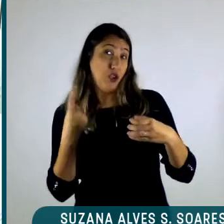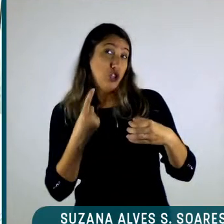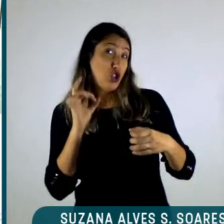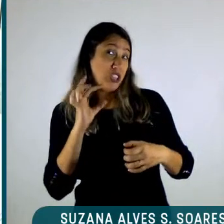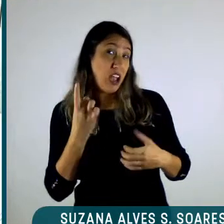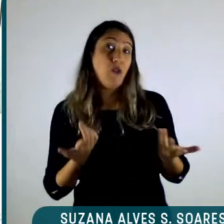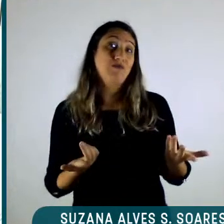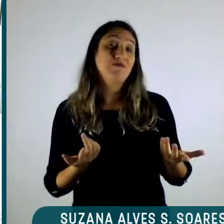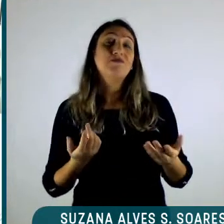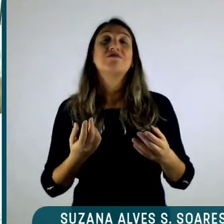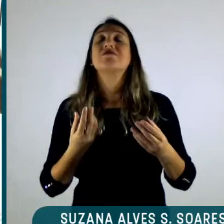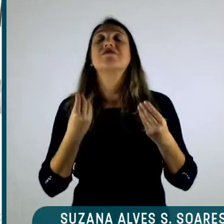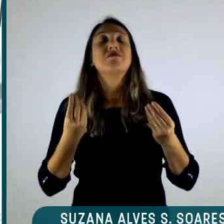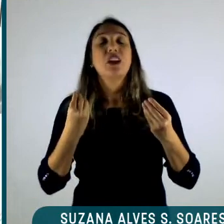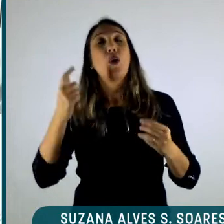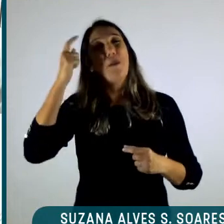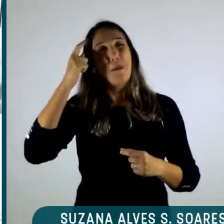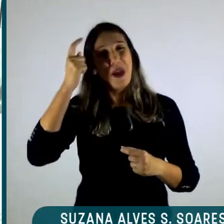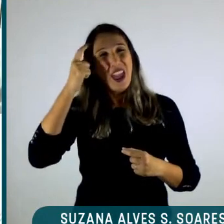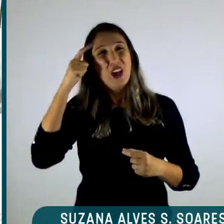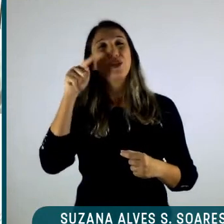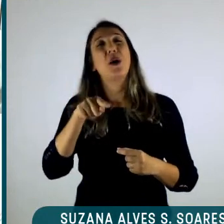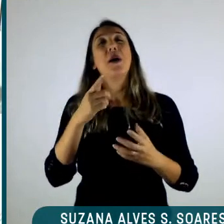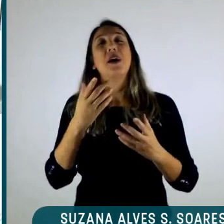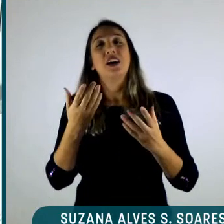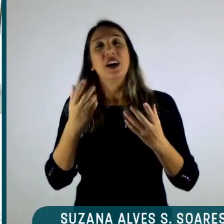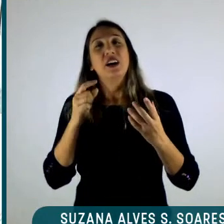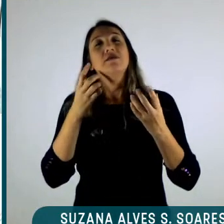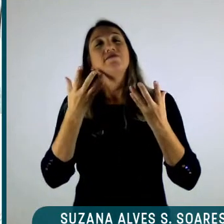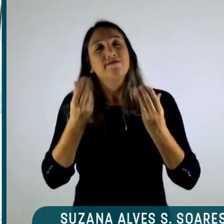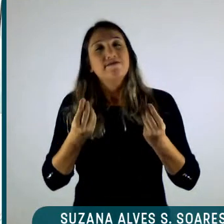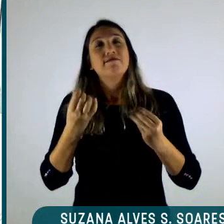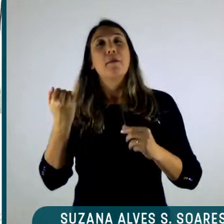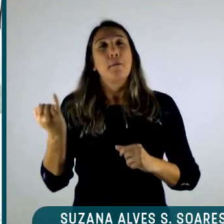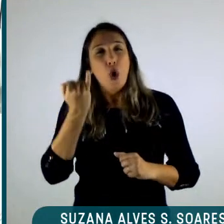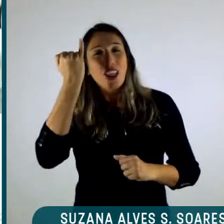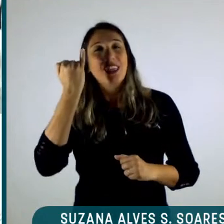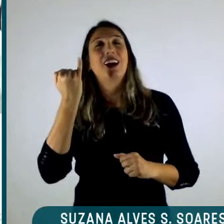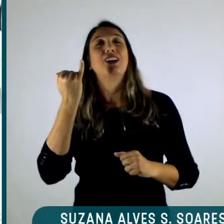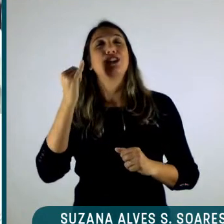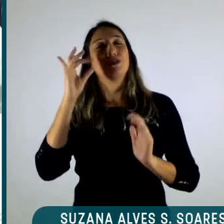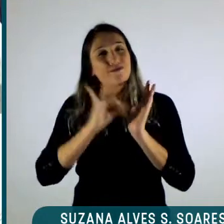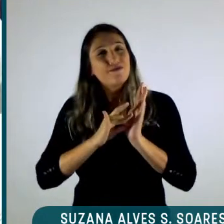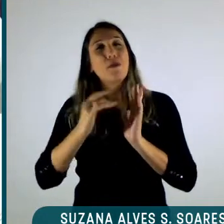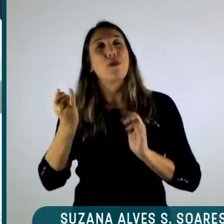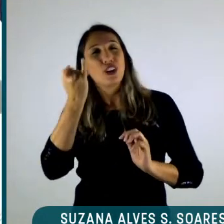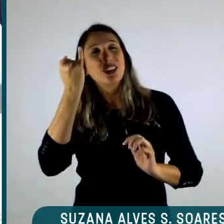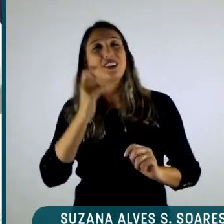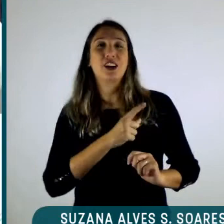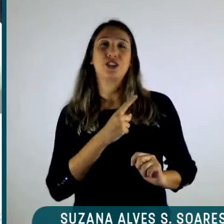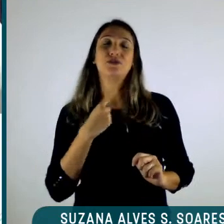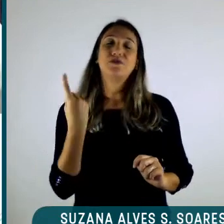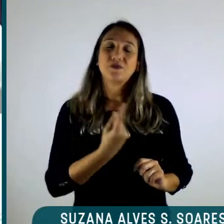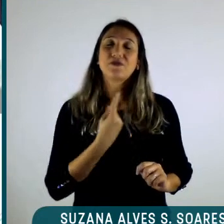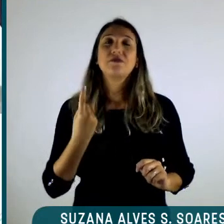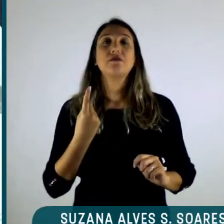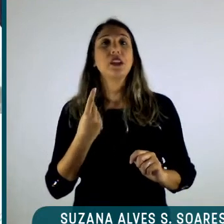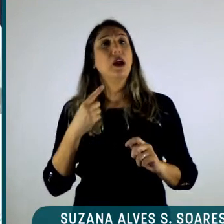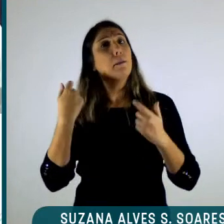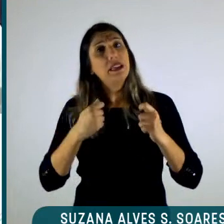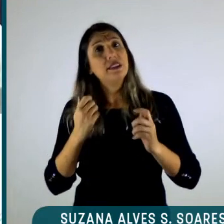in fact, I think it is very important for us